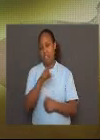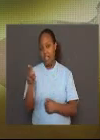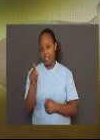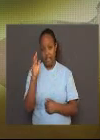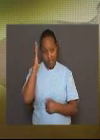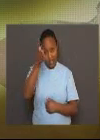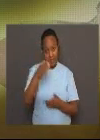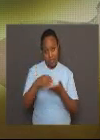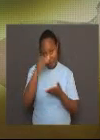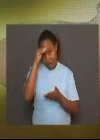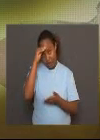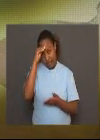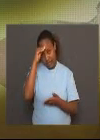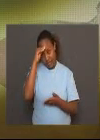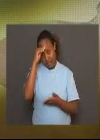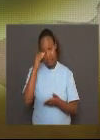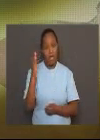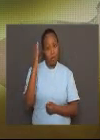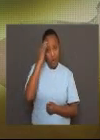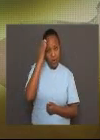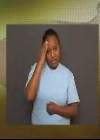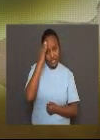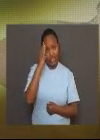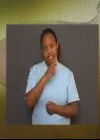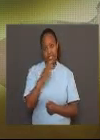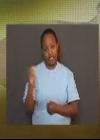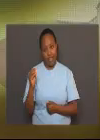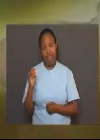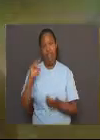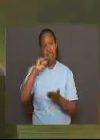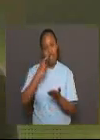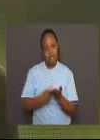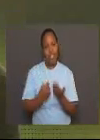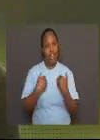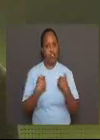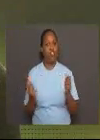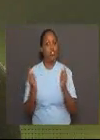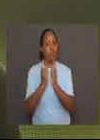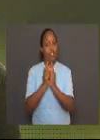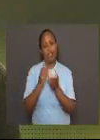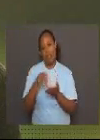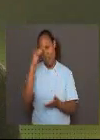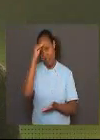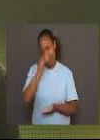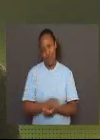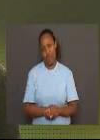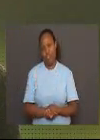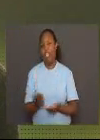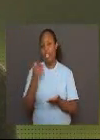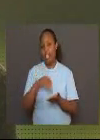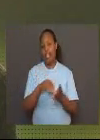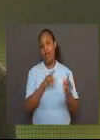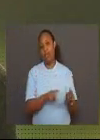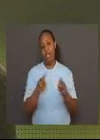the relationship between knowledge and data. You will also learn about